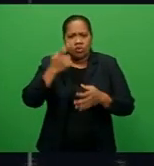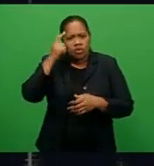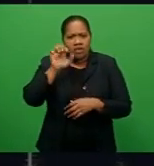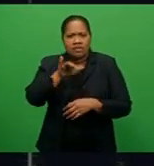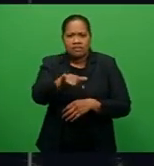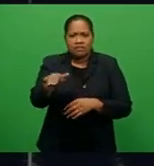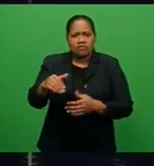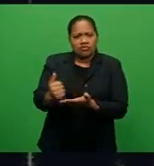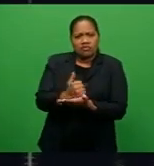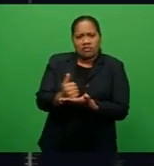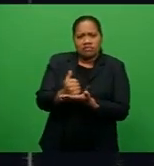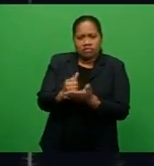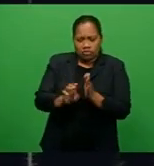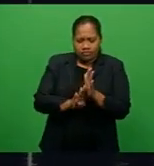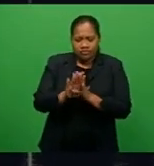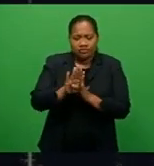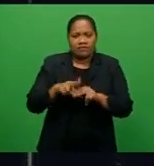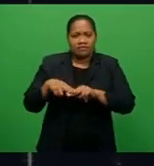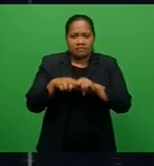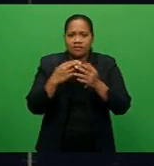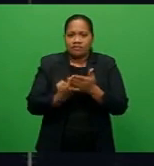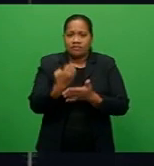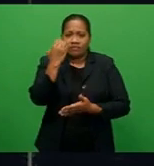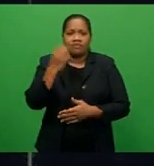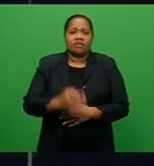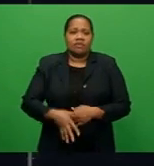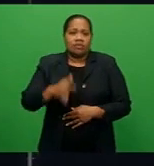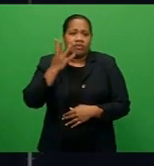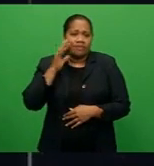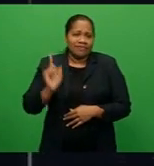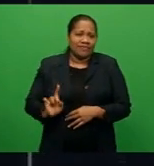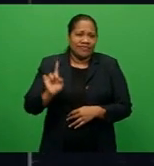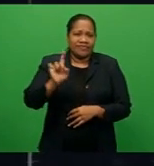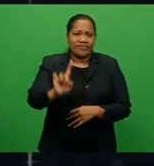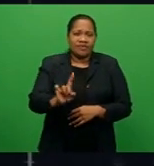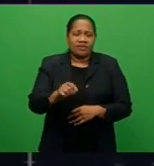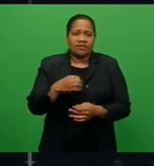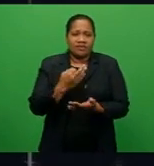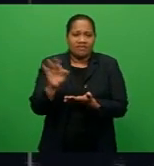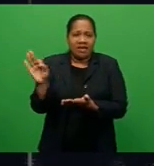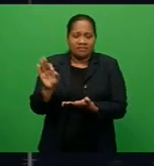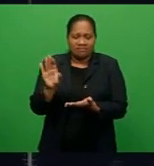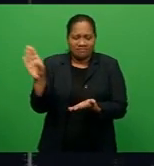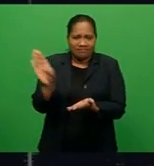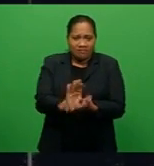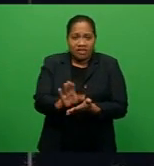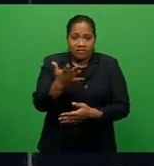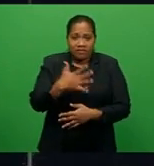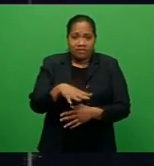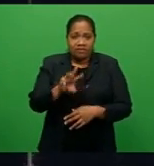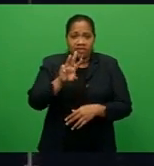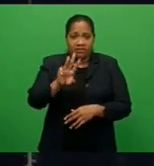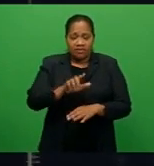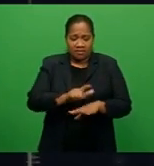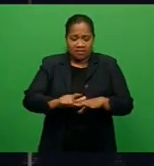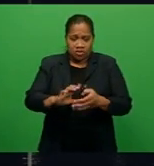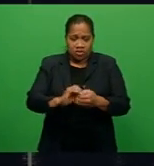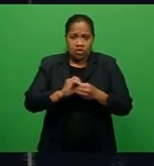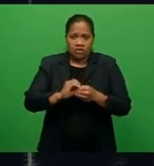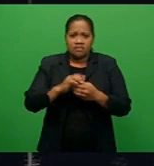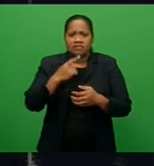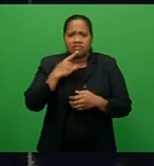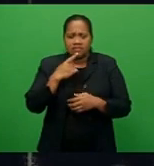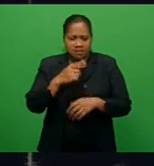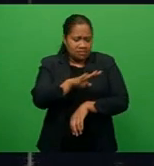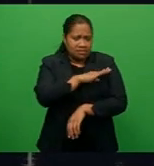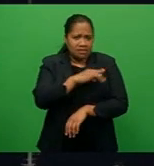Fijian economy. While officiating at the TLTB Seed Fund grant for 53 landowners, the Prime Minister said the Fijian economy has